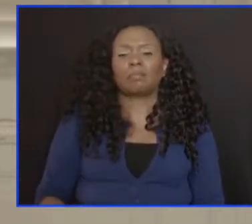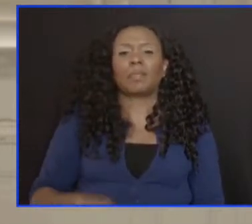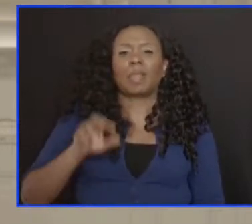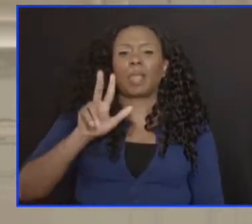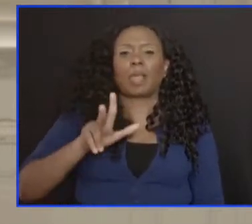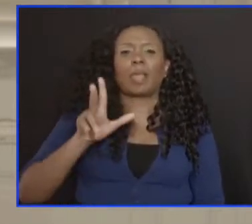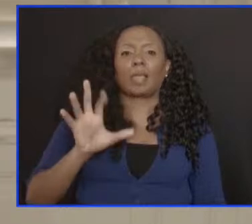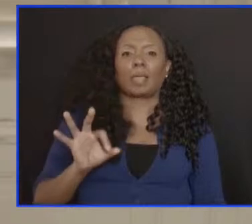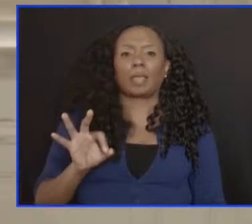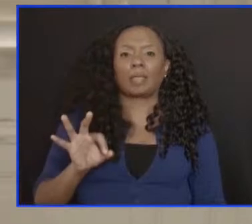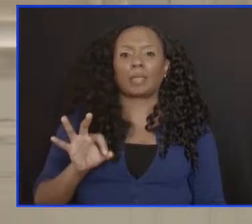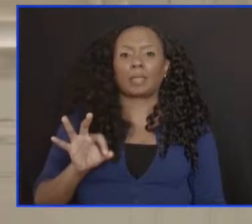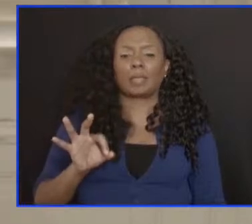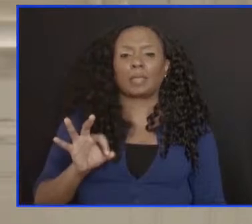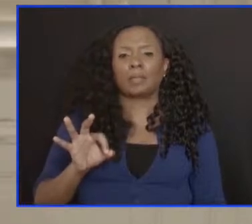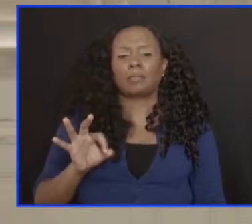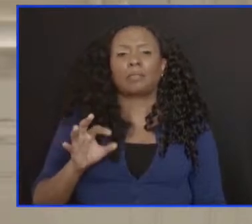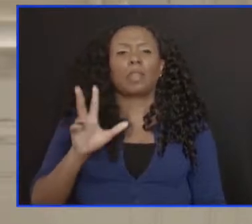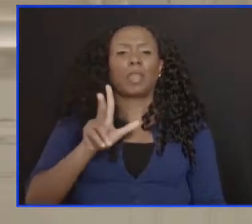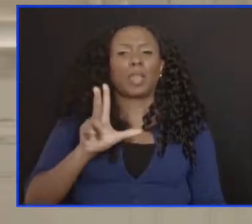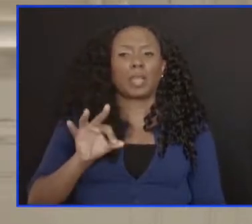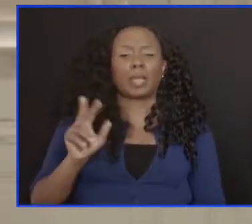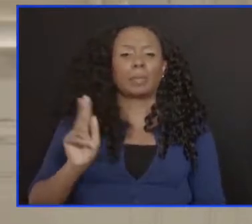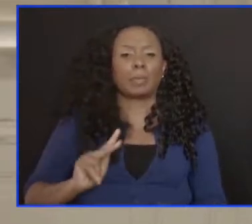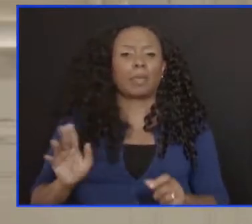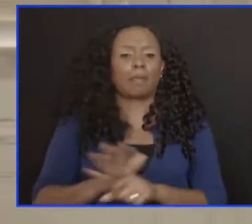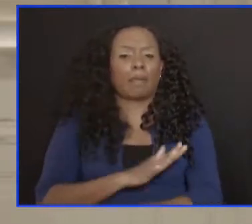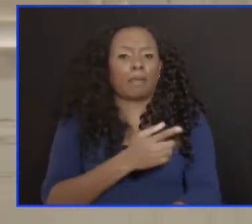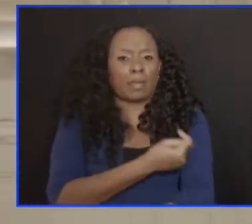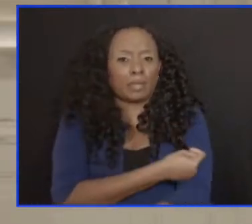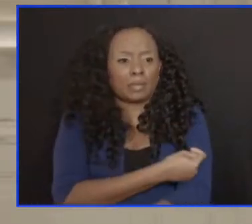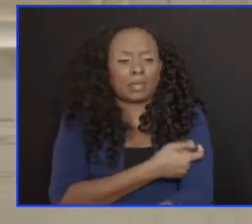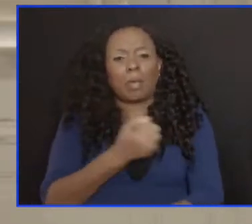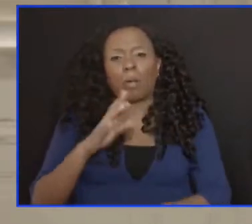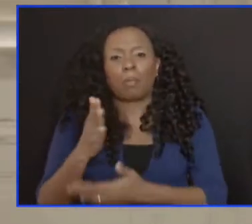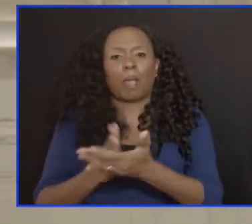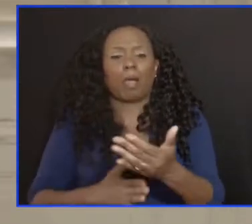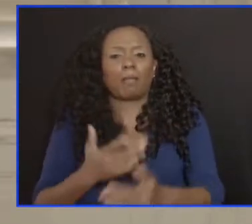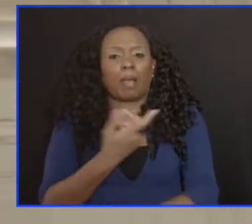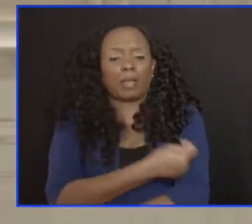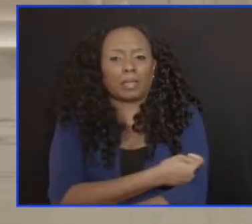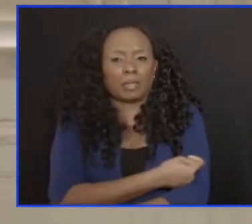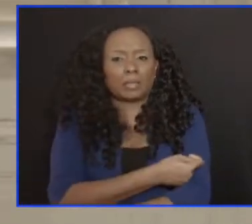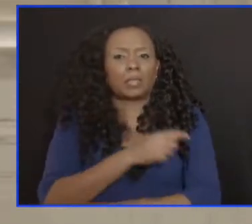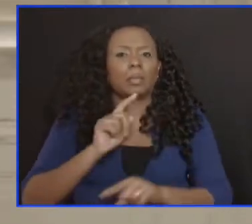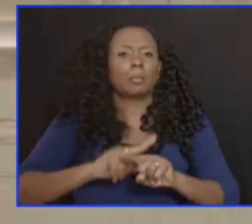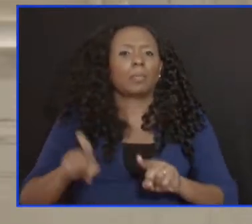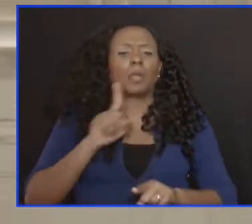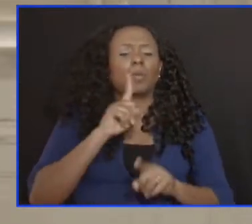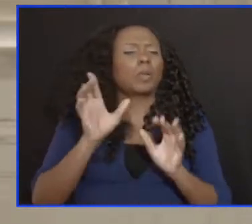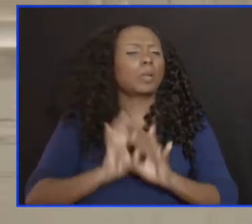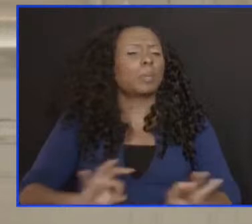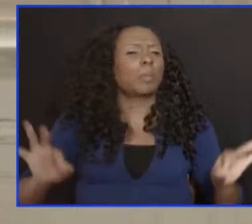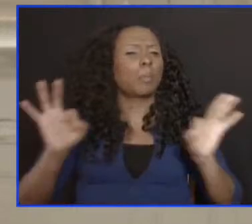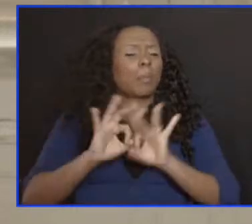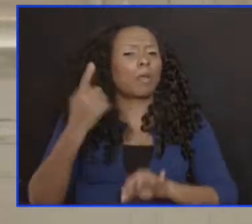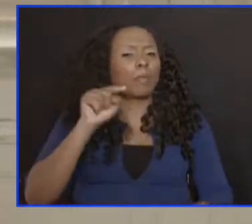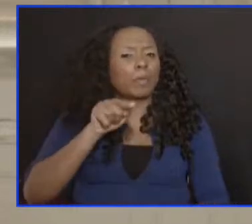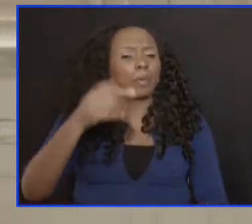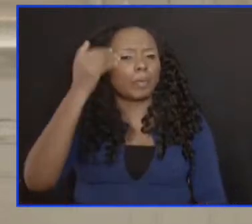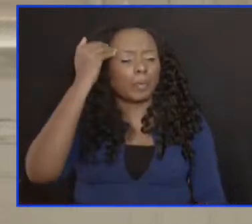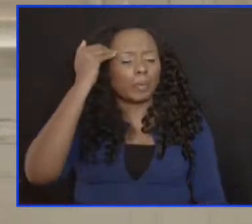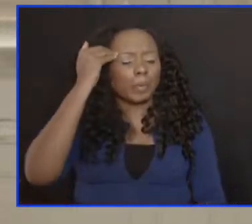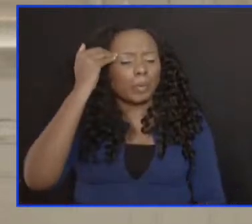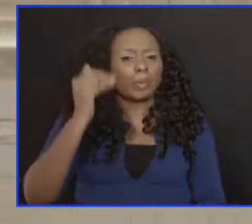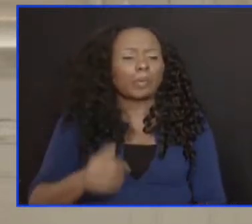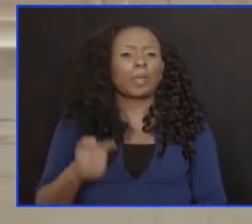1 partially vaccinated. But what I would say with regards to that, and I think this is very important, and I did